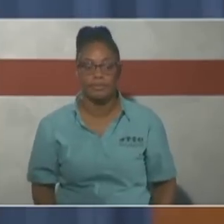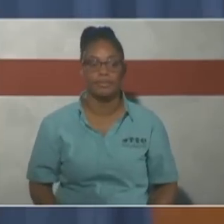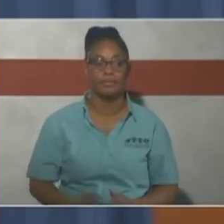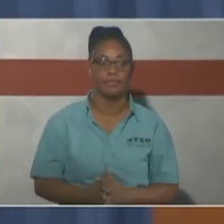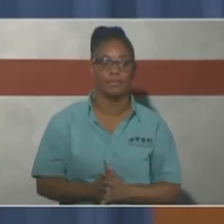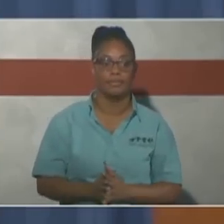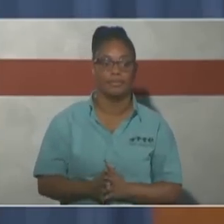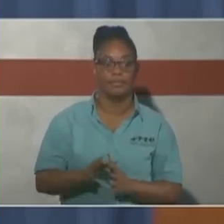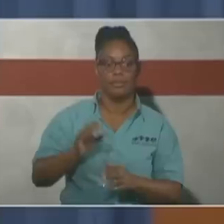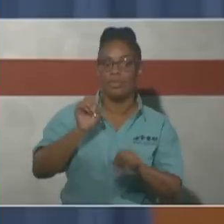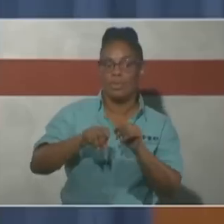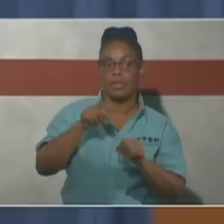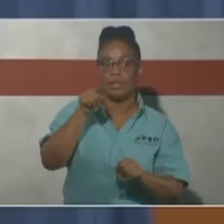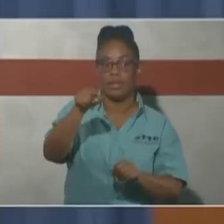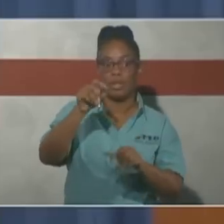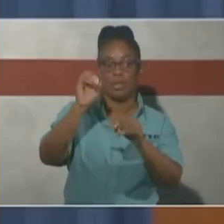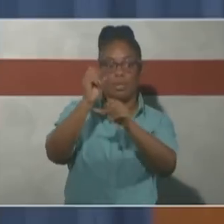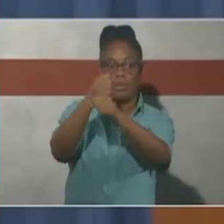variant emerged,